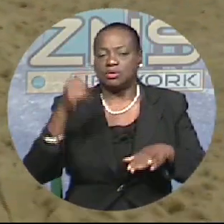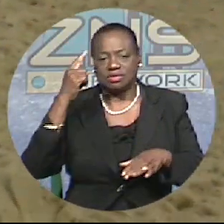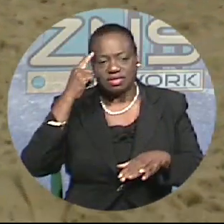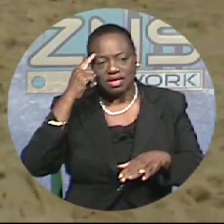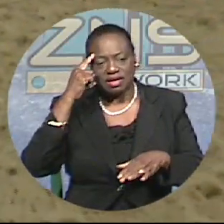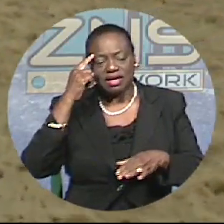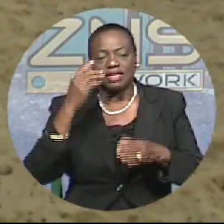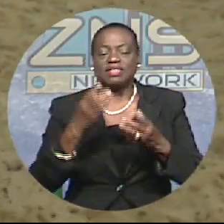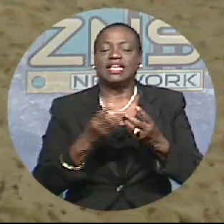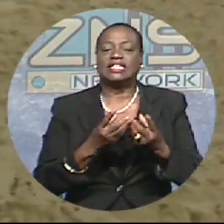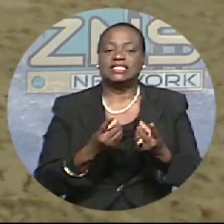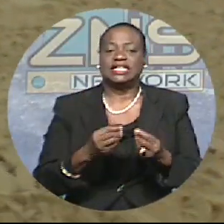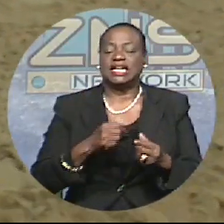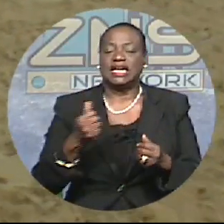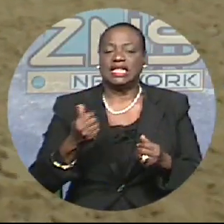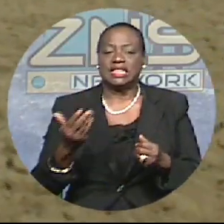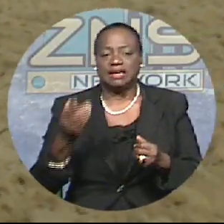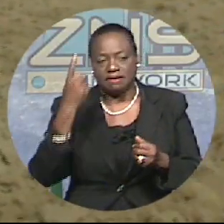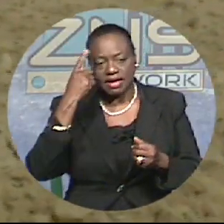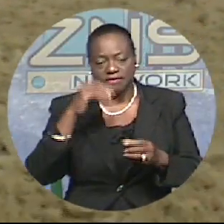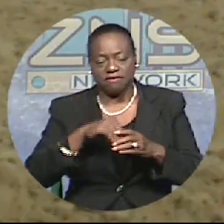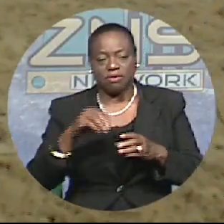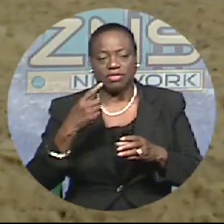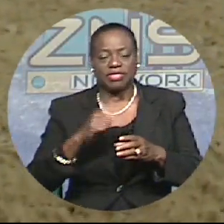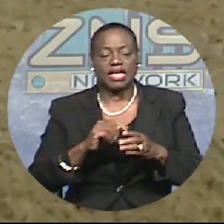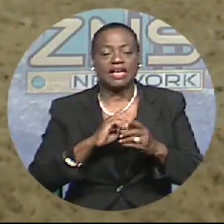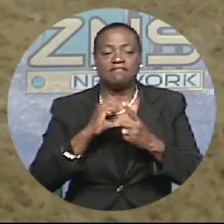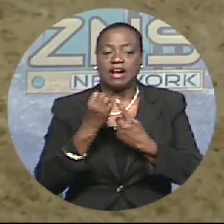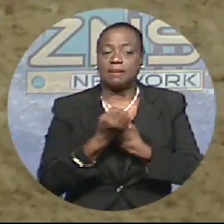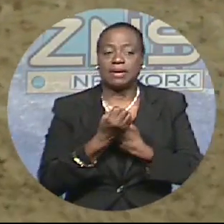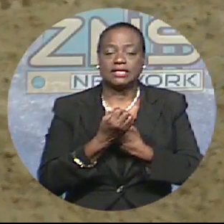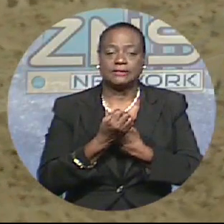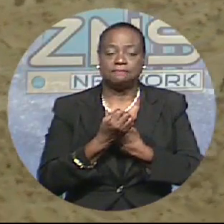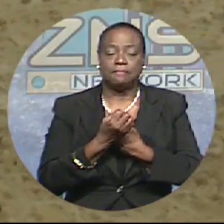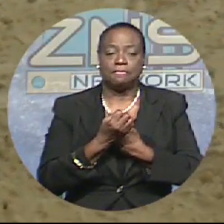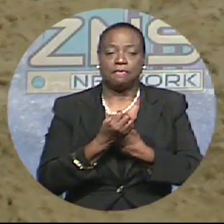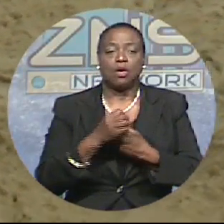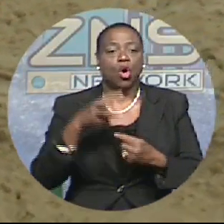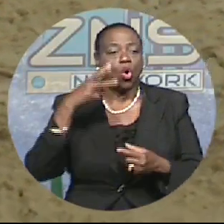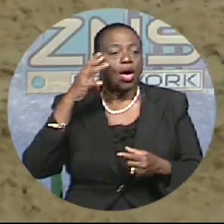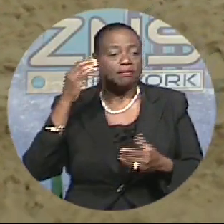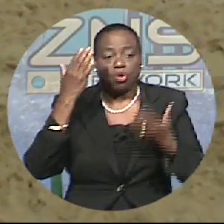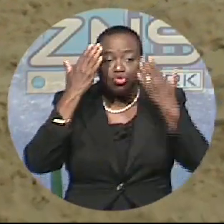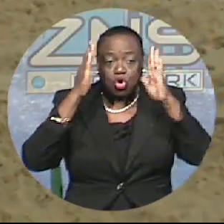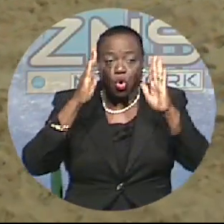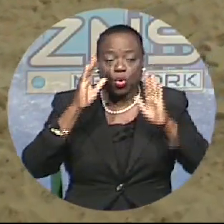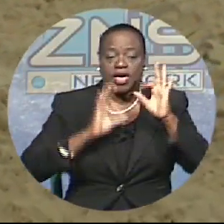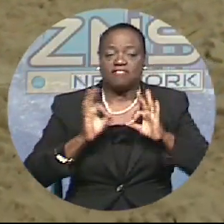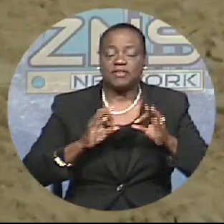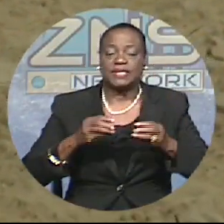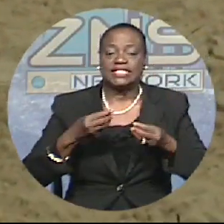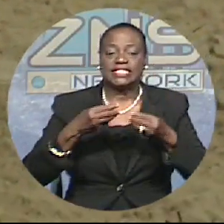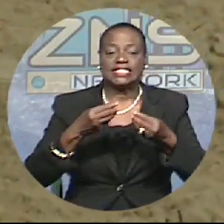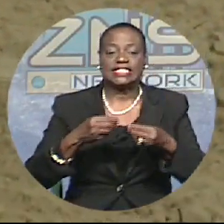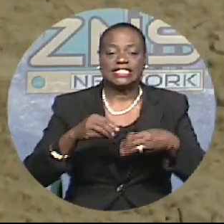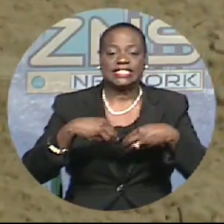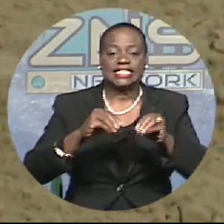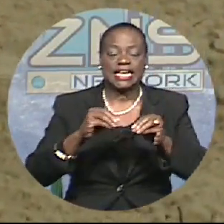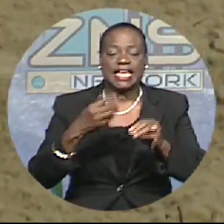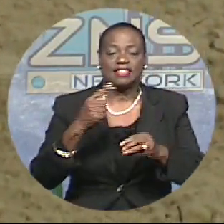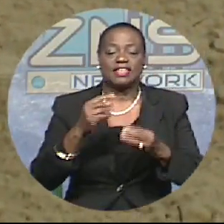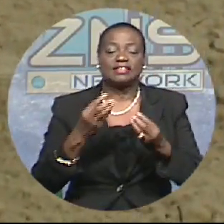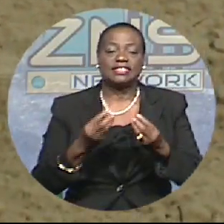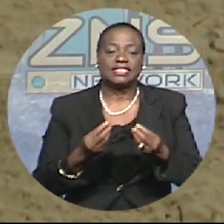was selling the sand for himself then? Well, that part, I can't say if he was selling it for himself. But I know one of the only ones